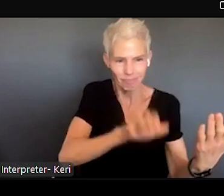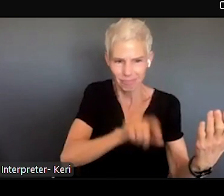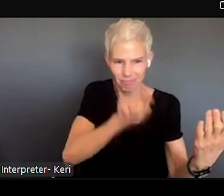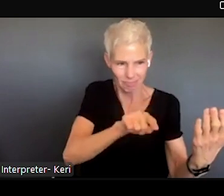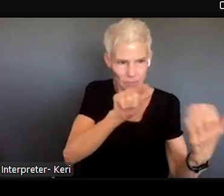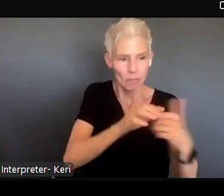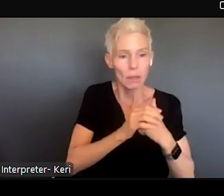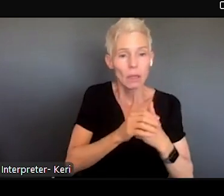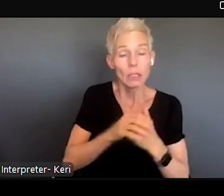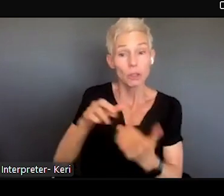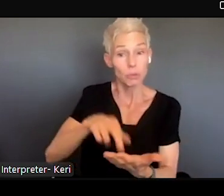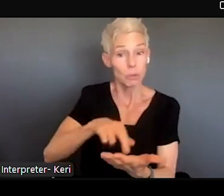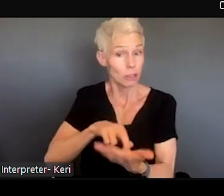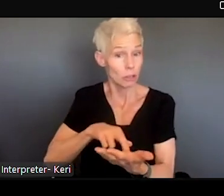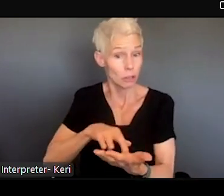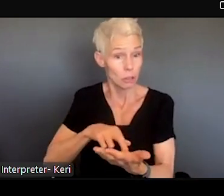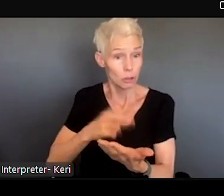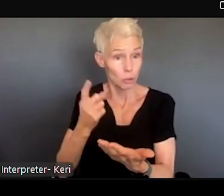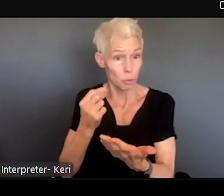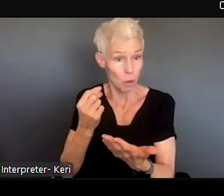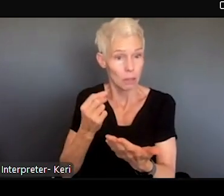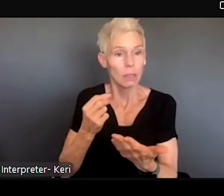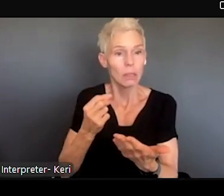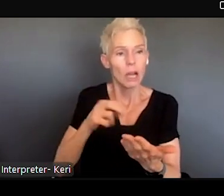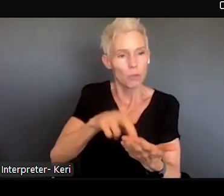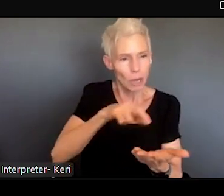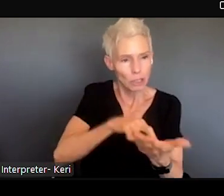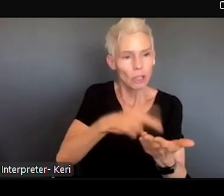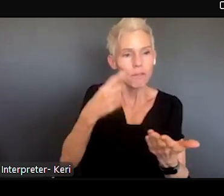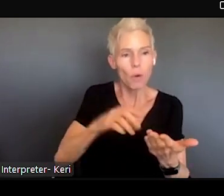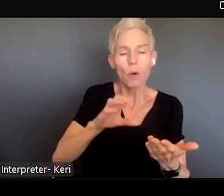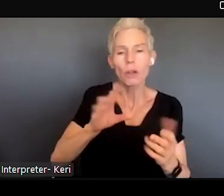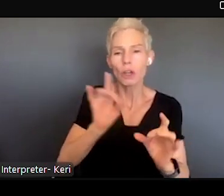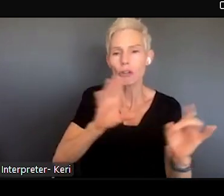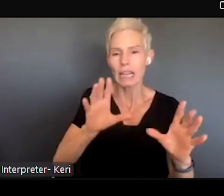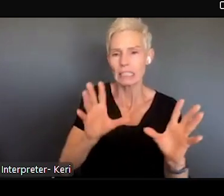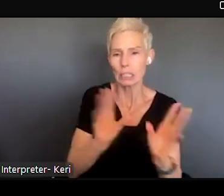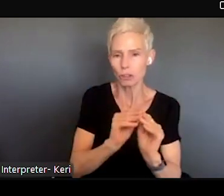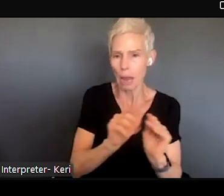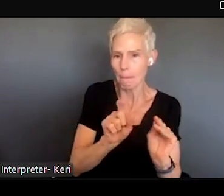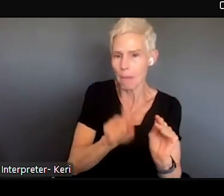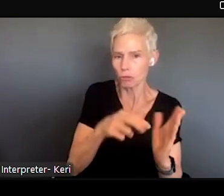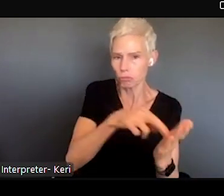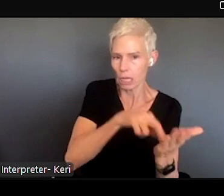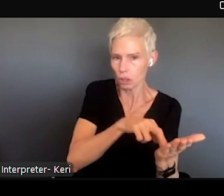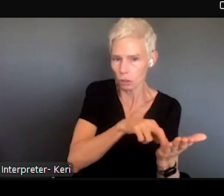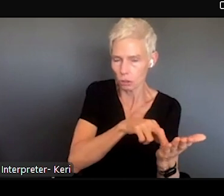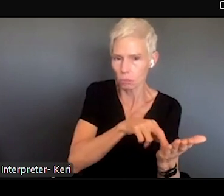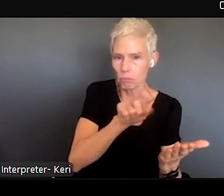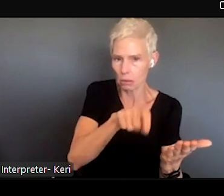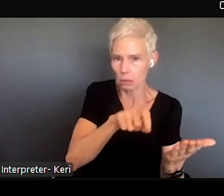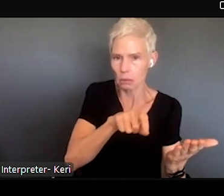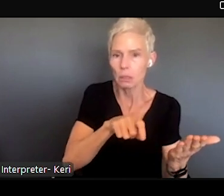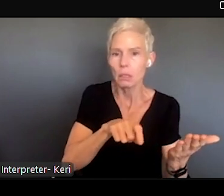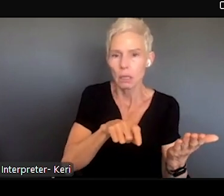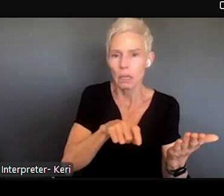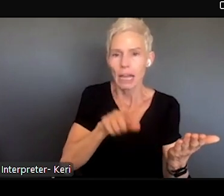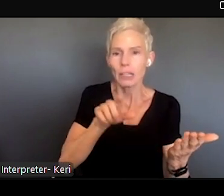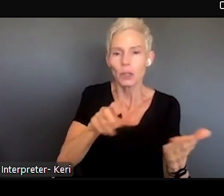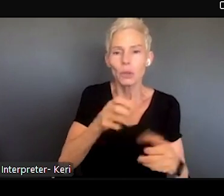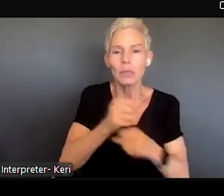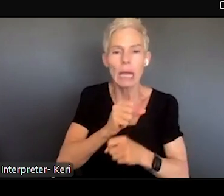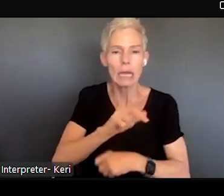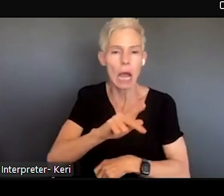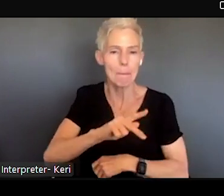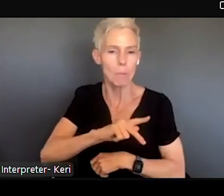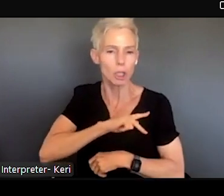But to register, you see that register for the Crisis Jam, you do need to register, and you get a personal link. So don't